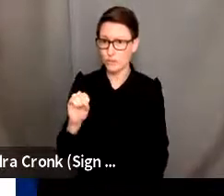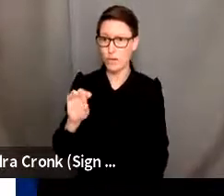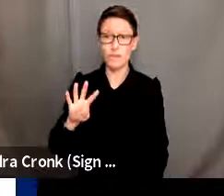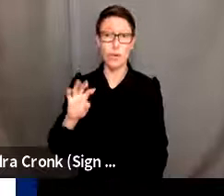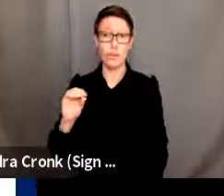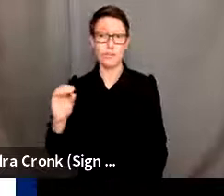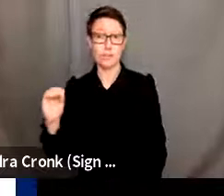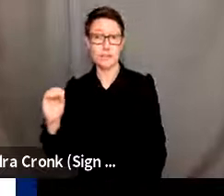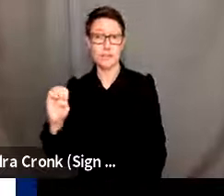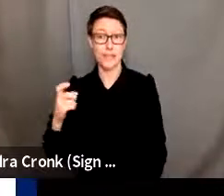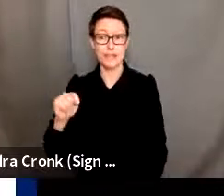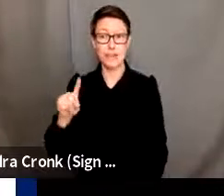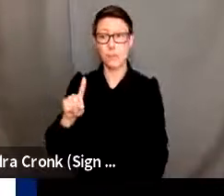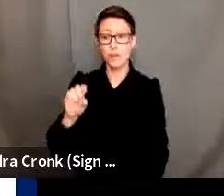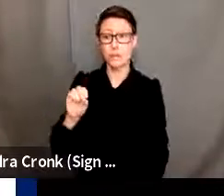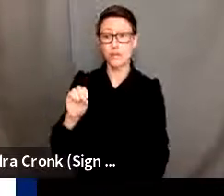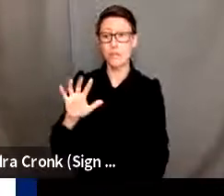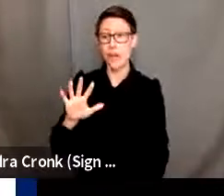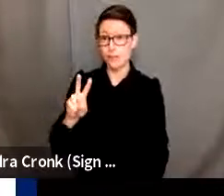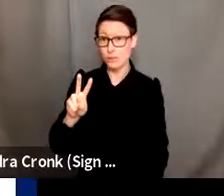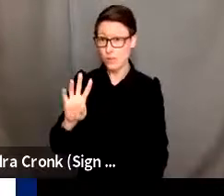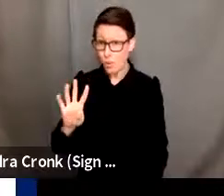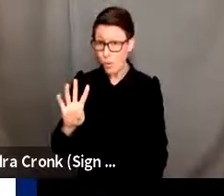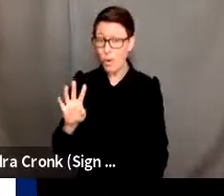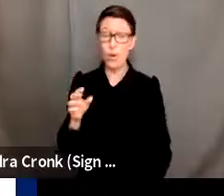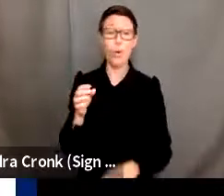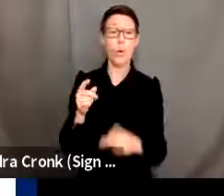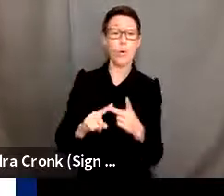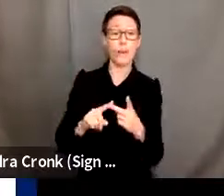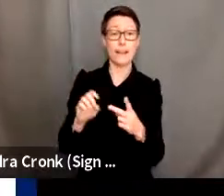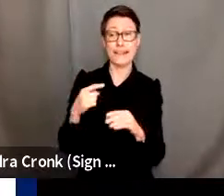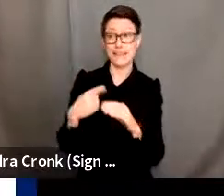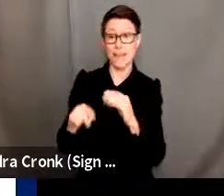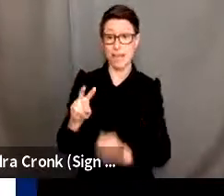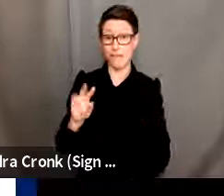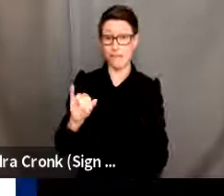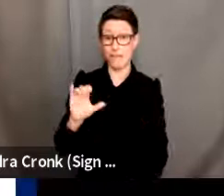559-320-4000, extension 10524, or can email me at